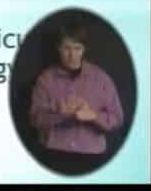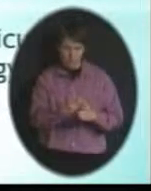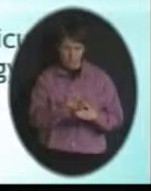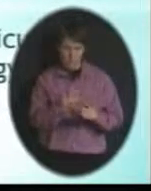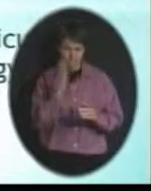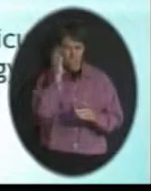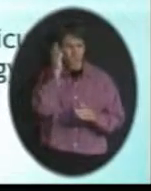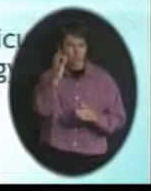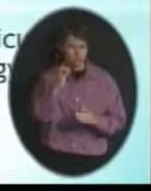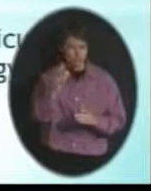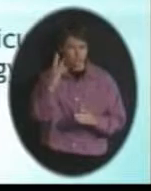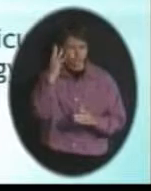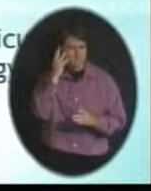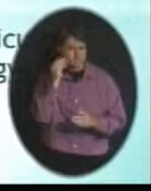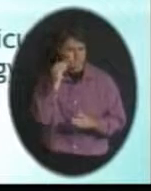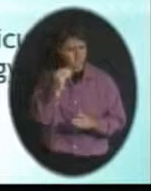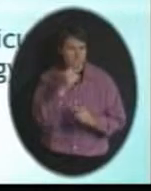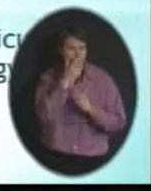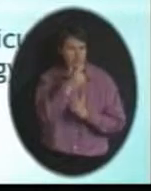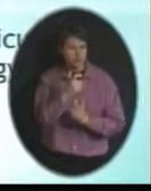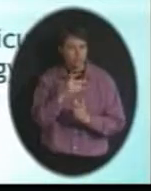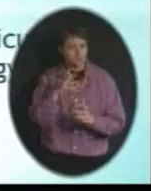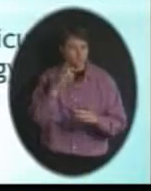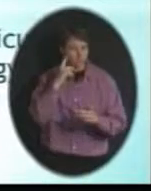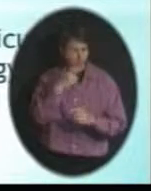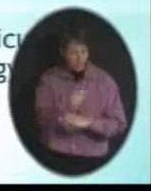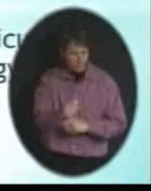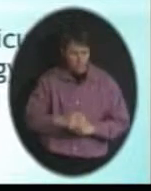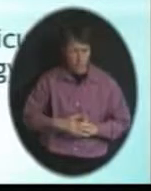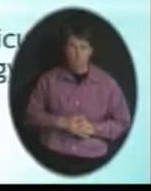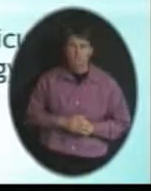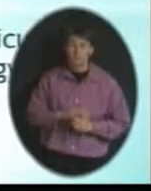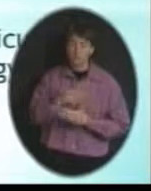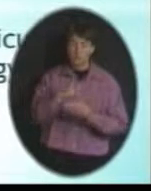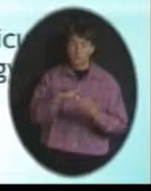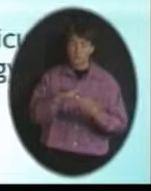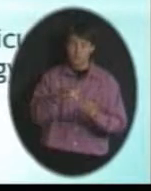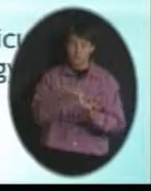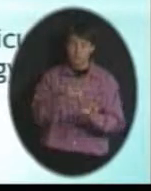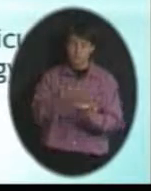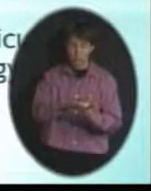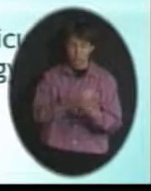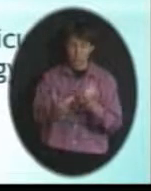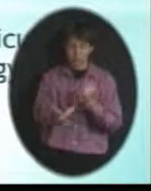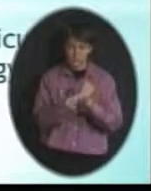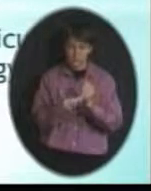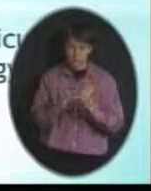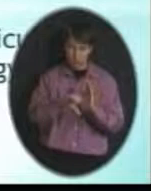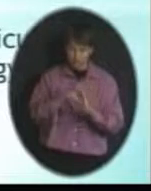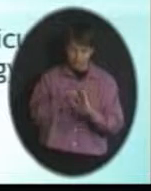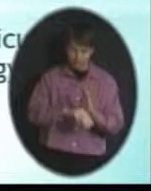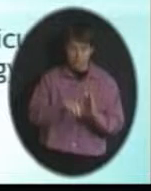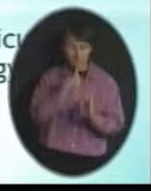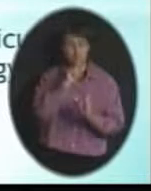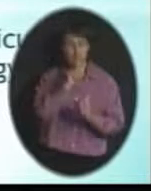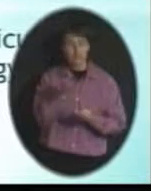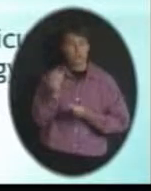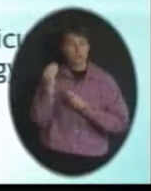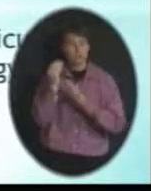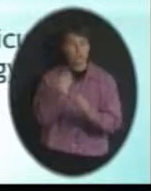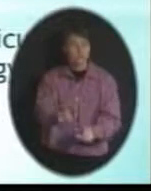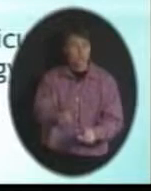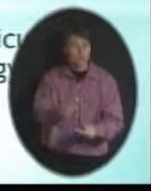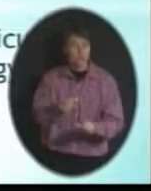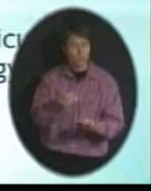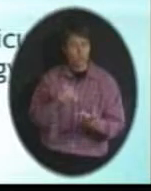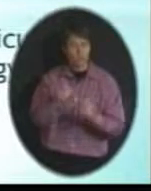they would pursue in high school. Our middle school tech curriculum is actually delivered solely through